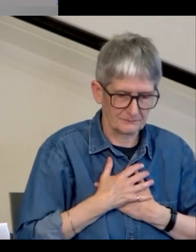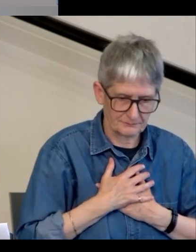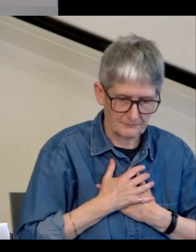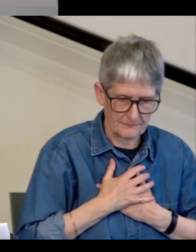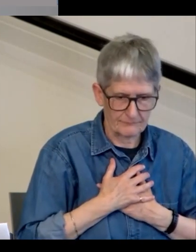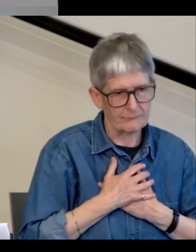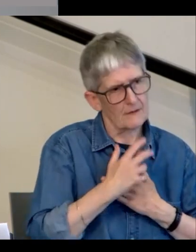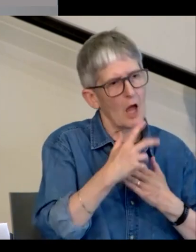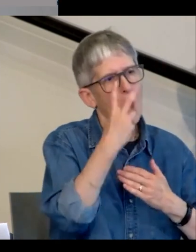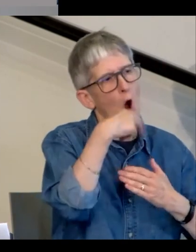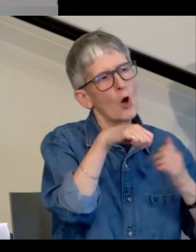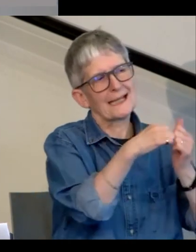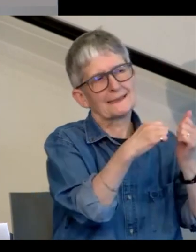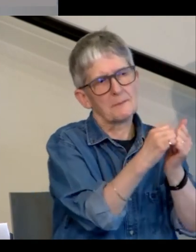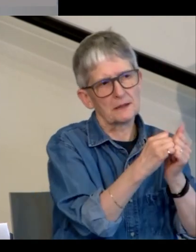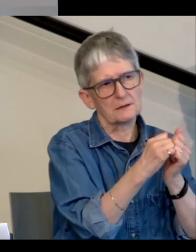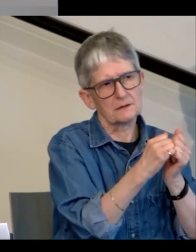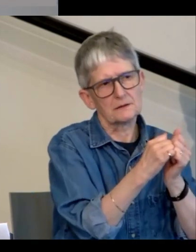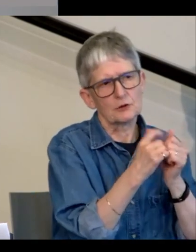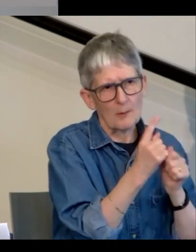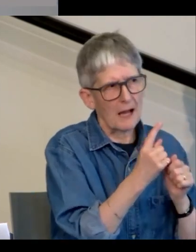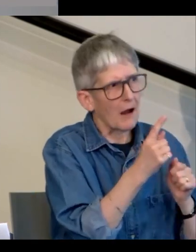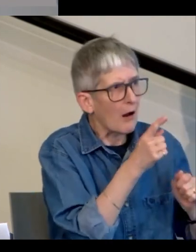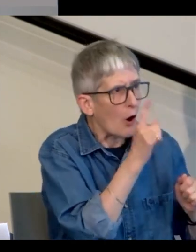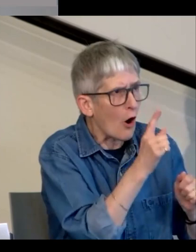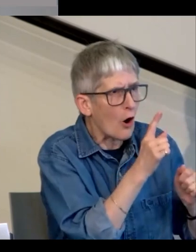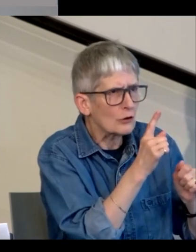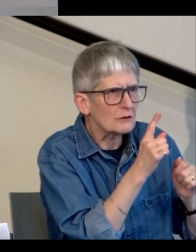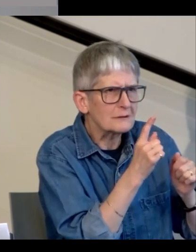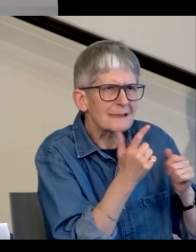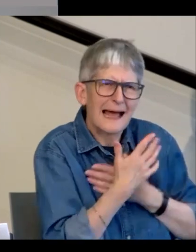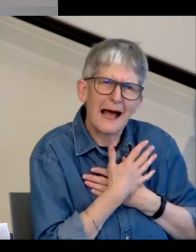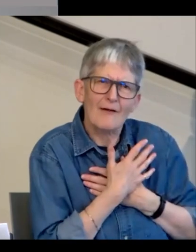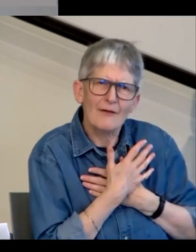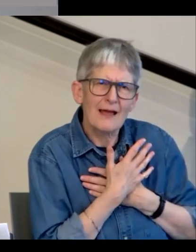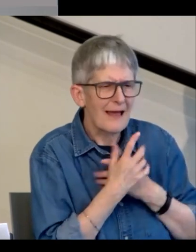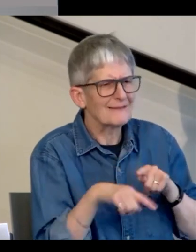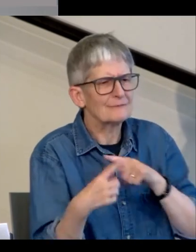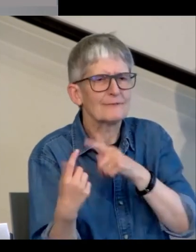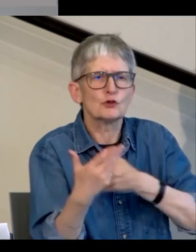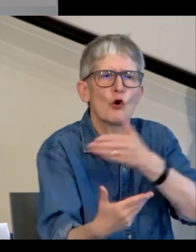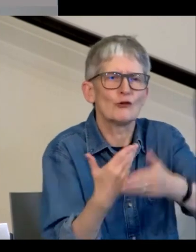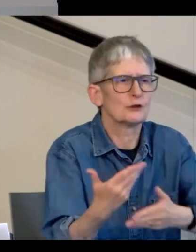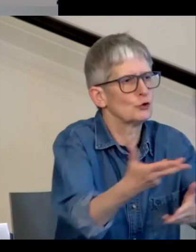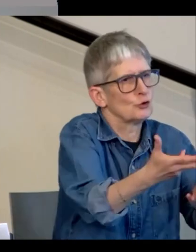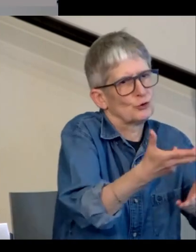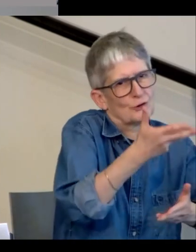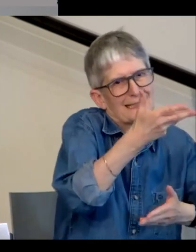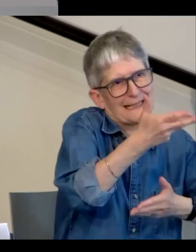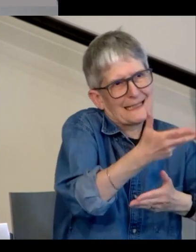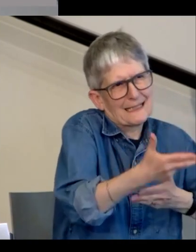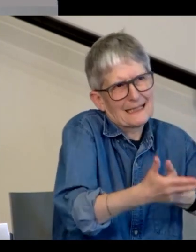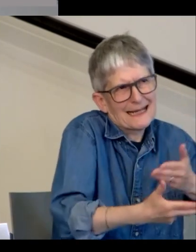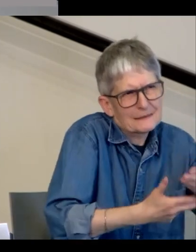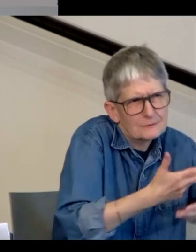The Old Testament says God's love looks like this, through numerous stories and descriptions that express